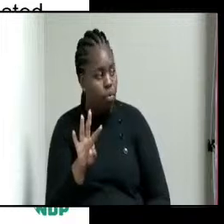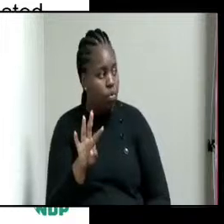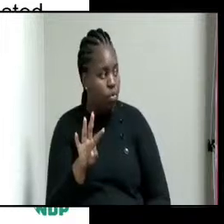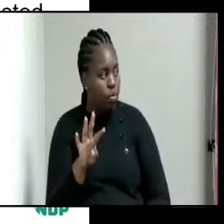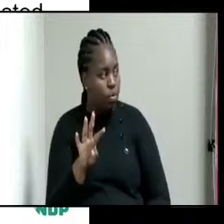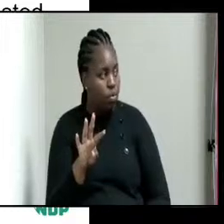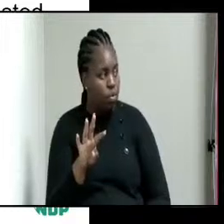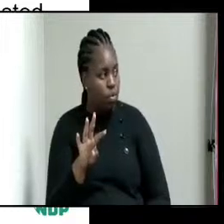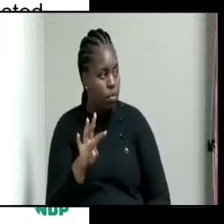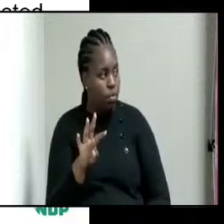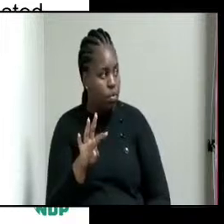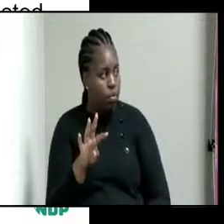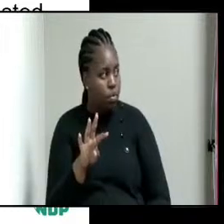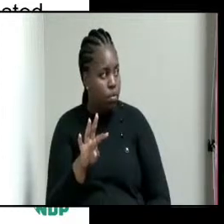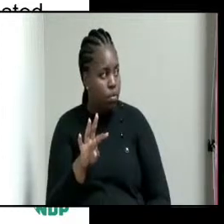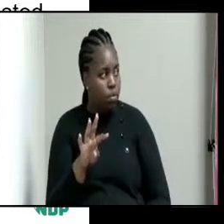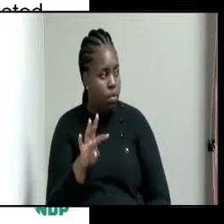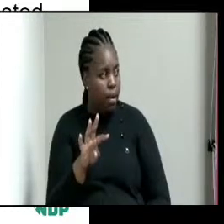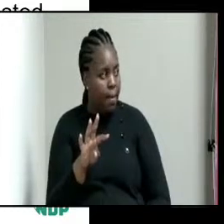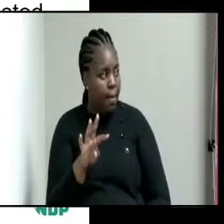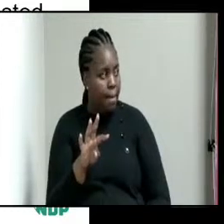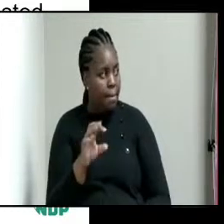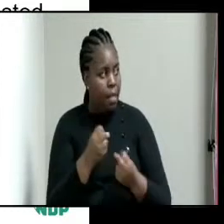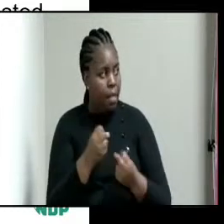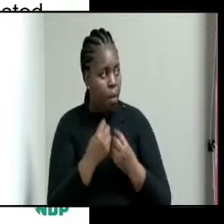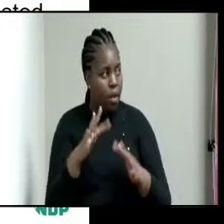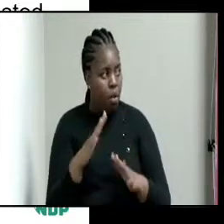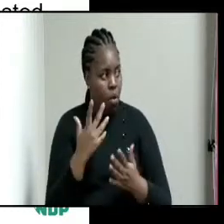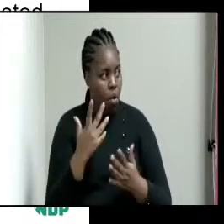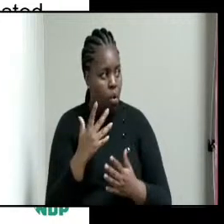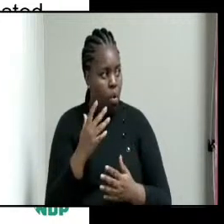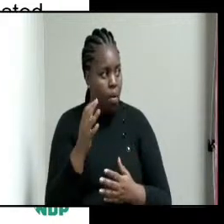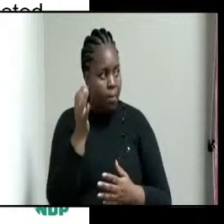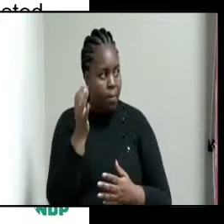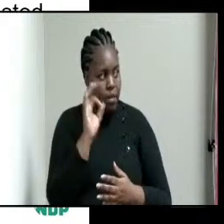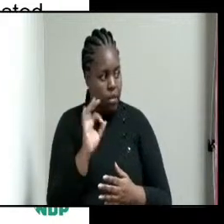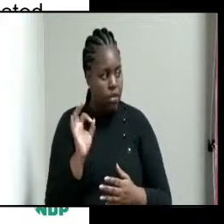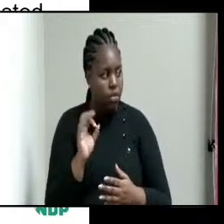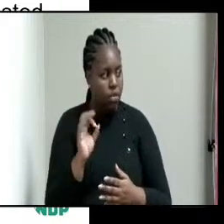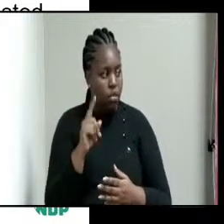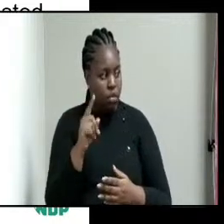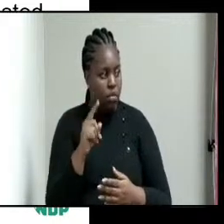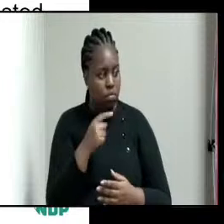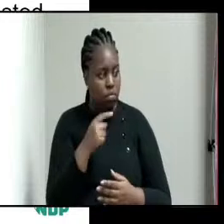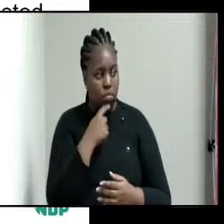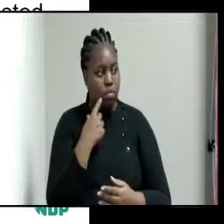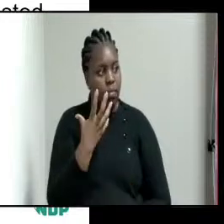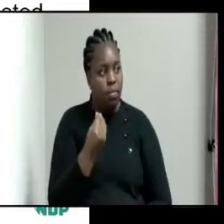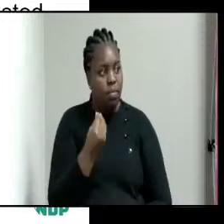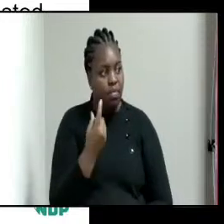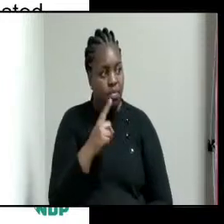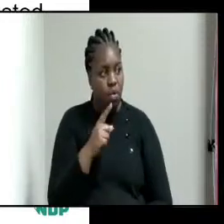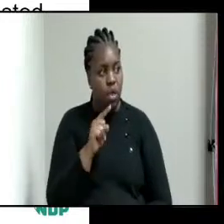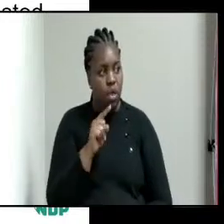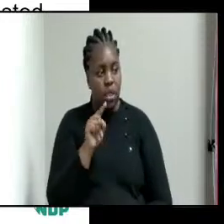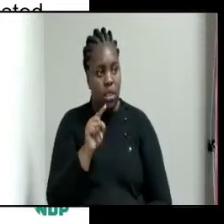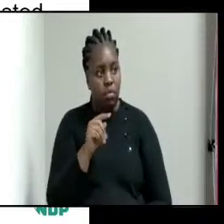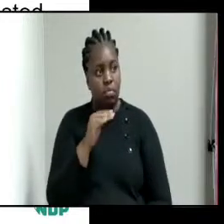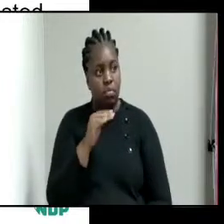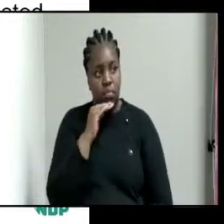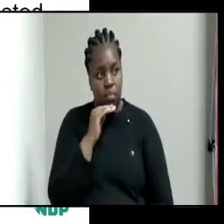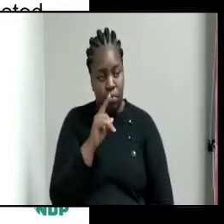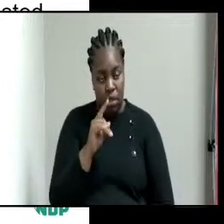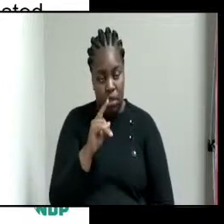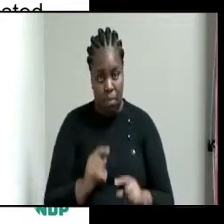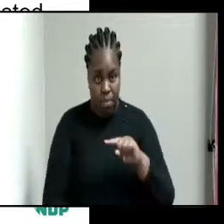many or what is the proportion or a percentage of those that are deprived within that particular sector. So that's